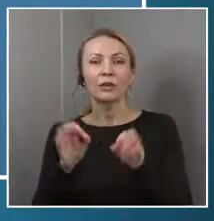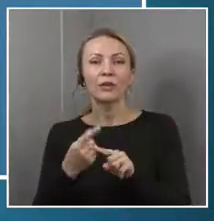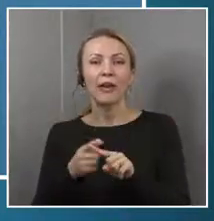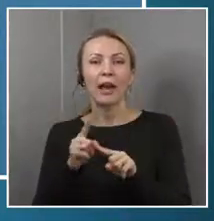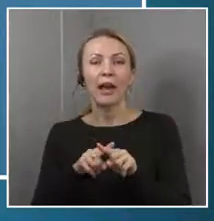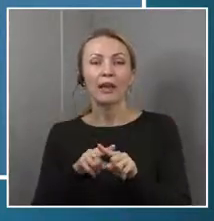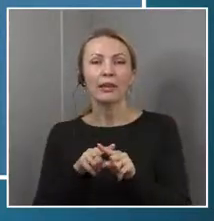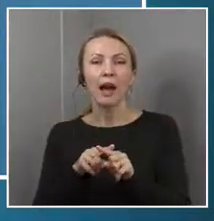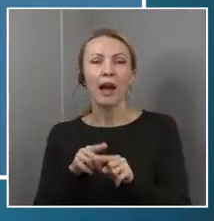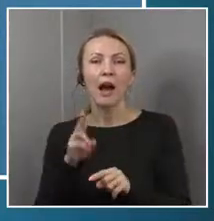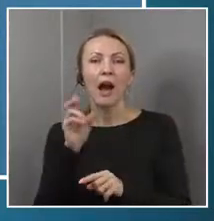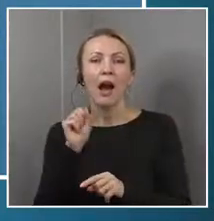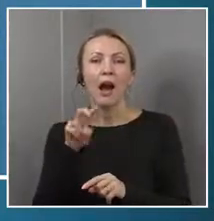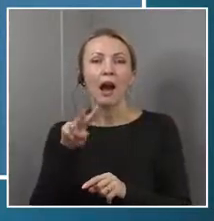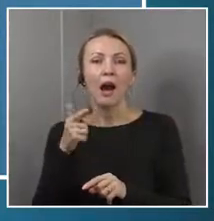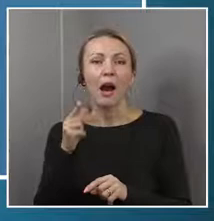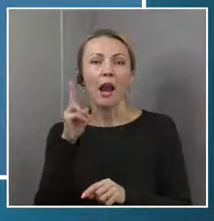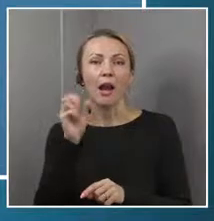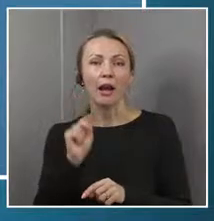The art market